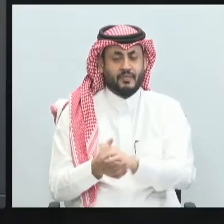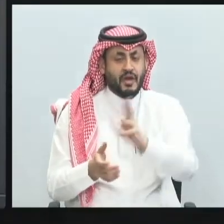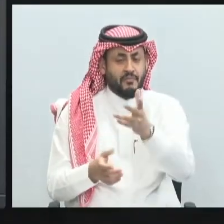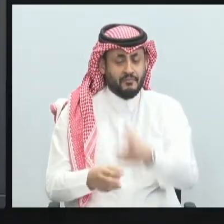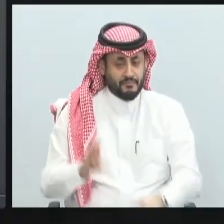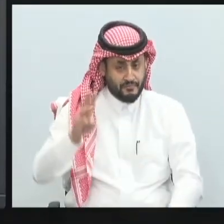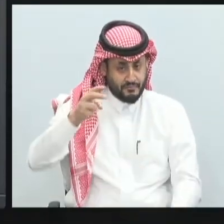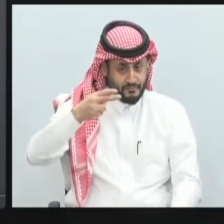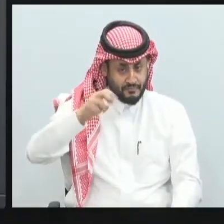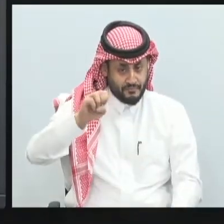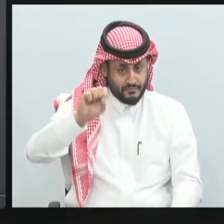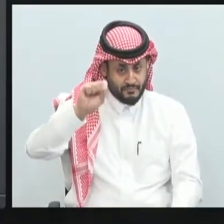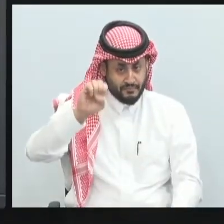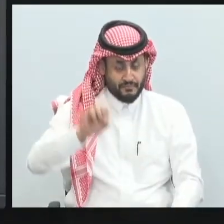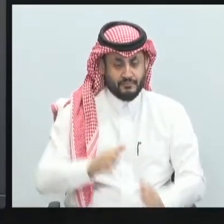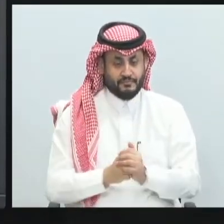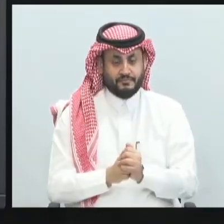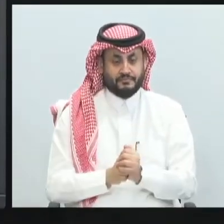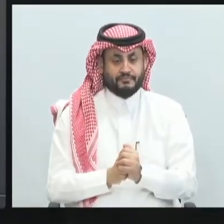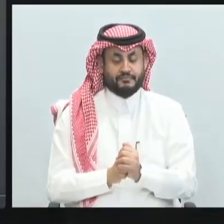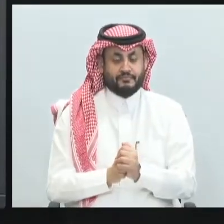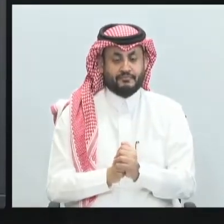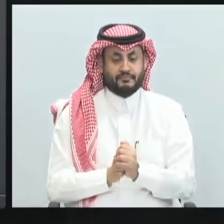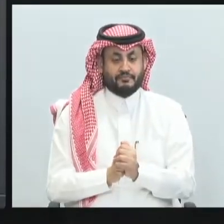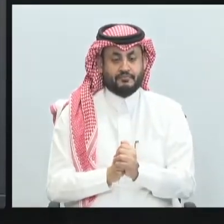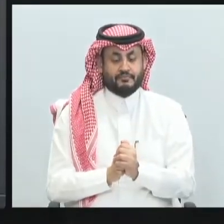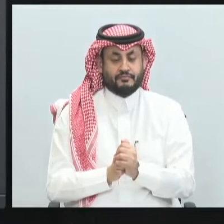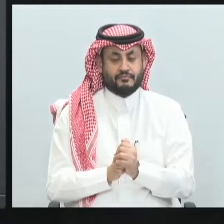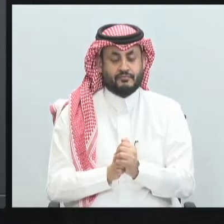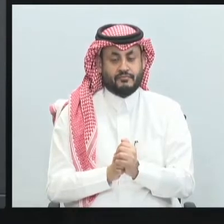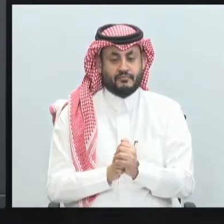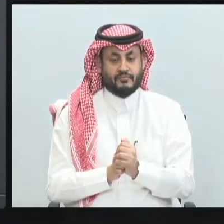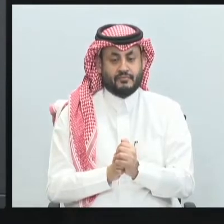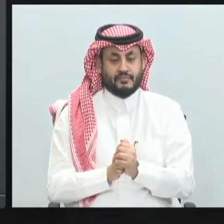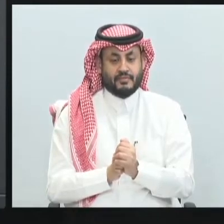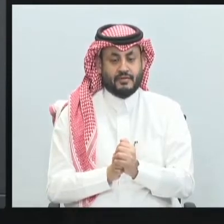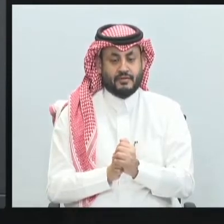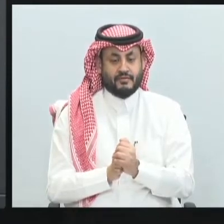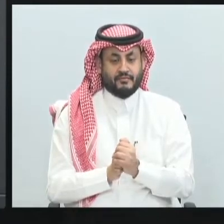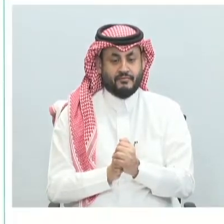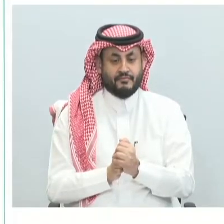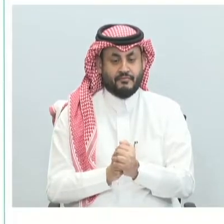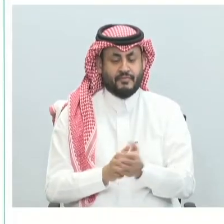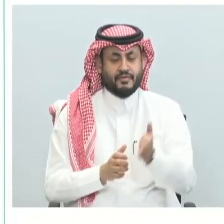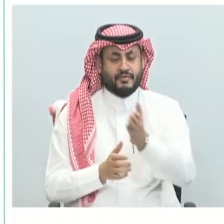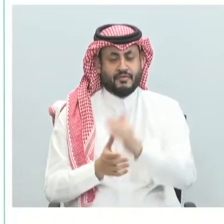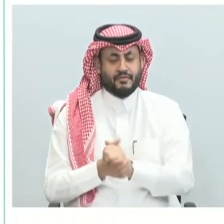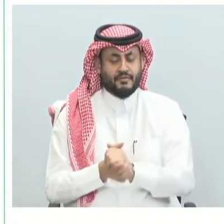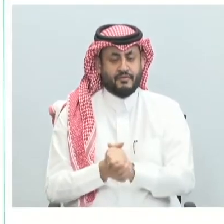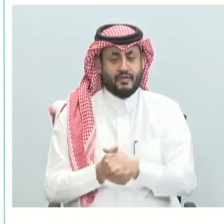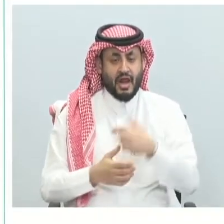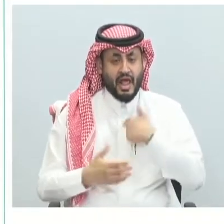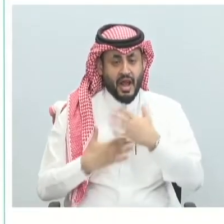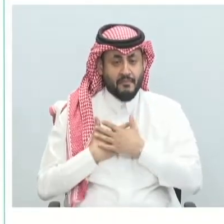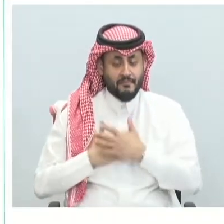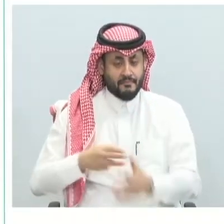hat is this? Is it for me, for you, for her? Okay, whose hat is this? So we have a woman here